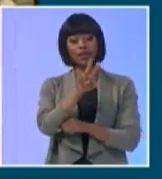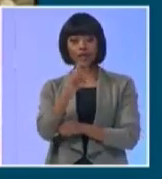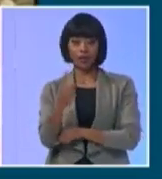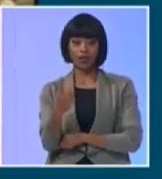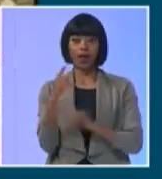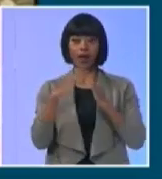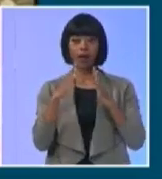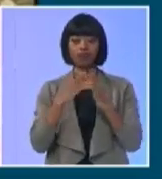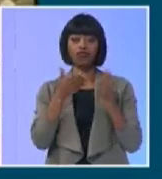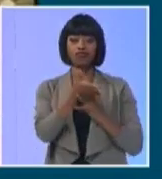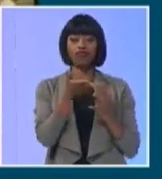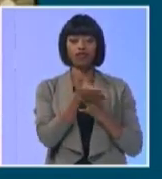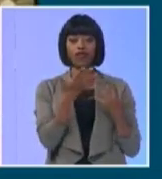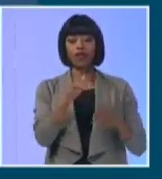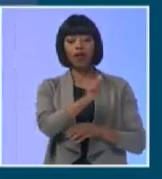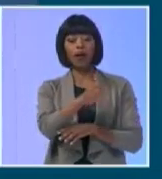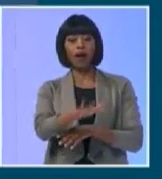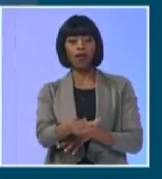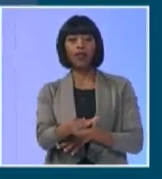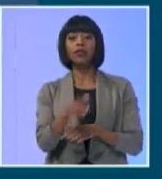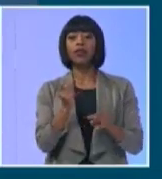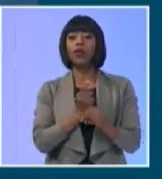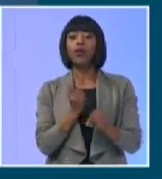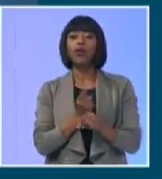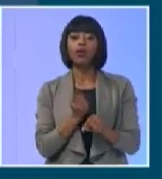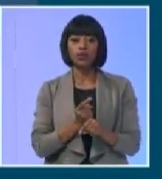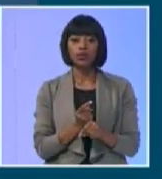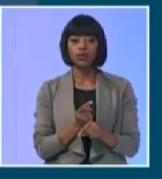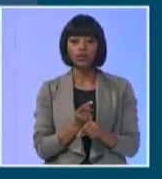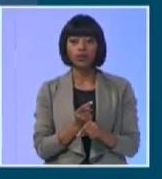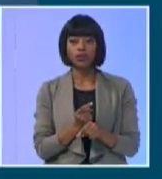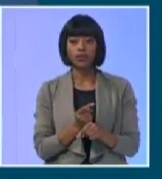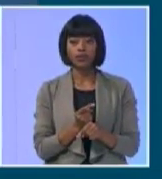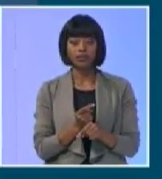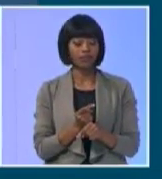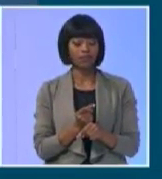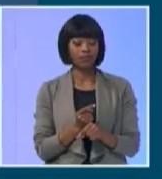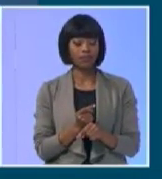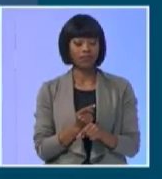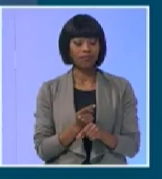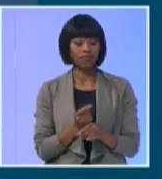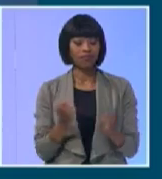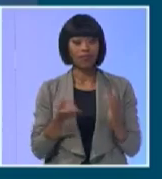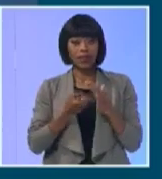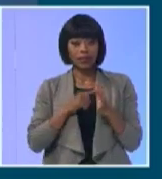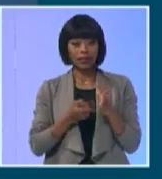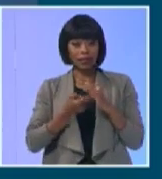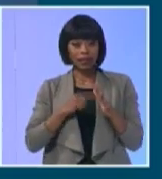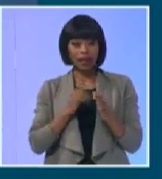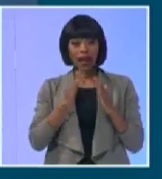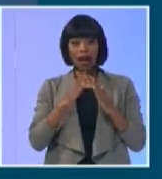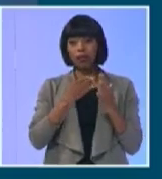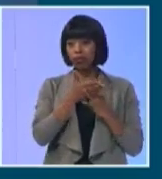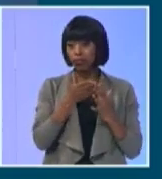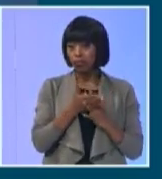921 housebreakings on average on a daily basis. That is a shocking statistic. Do you believe